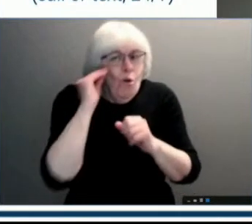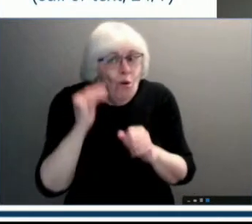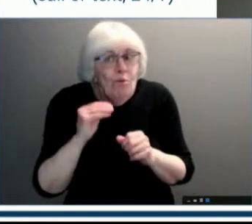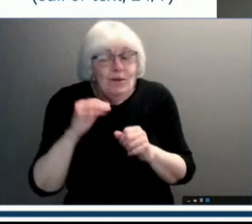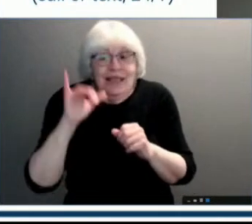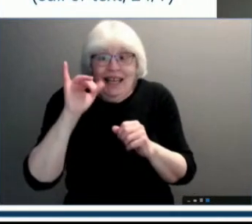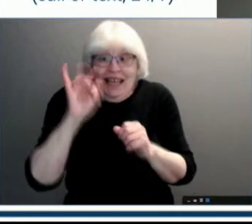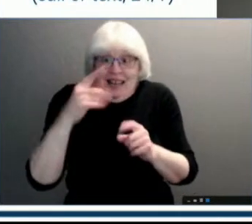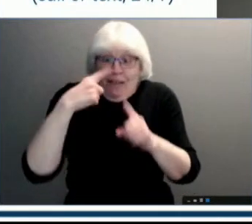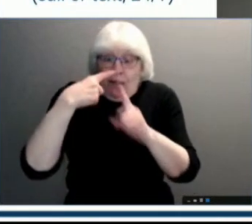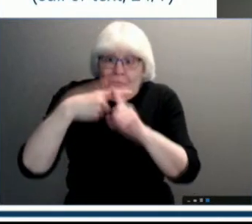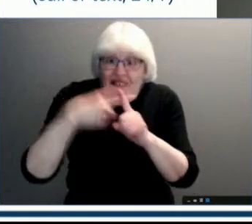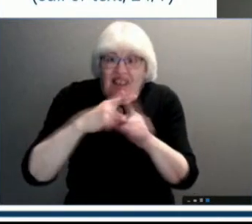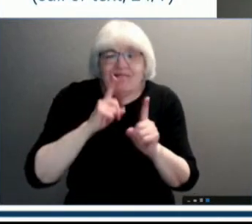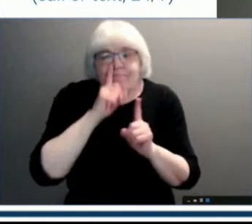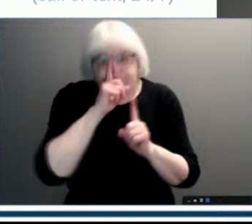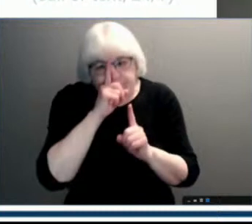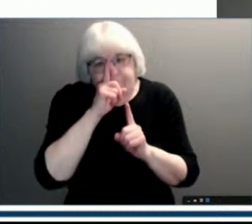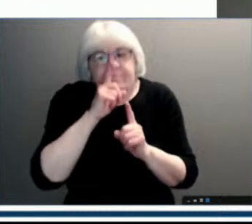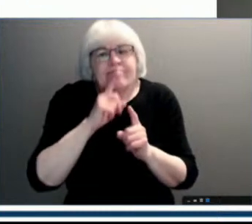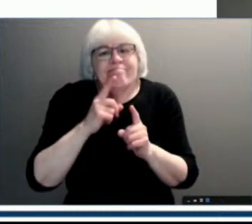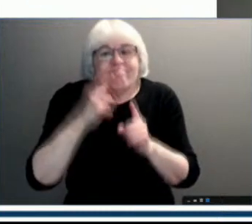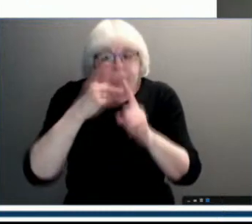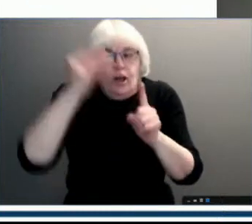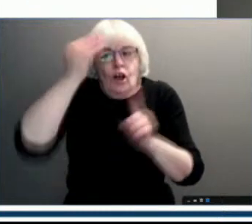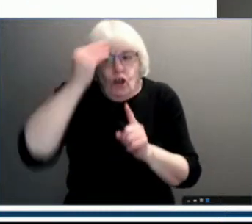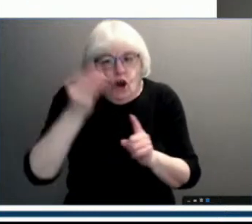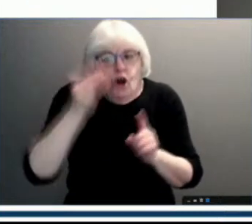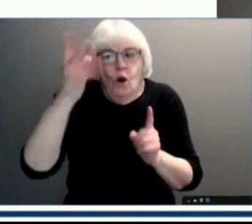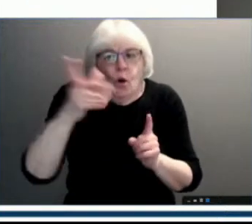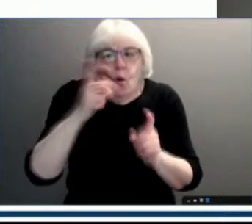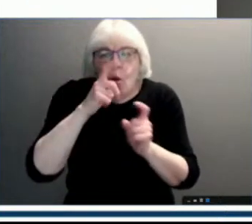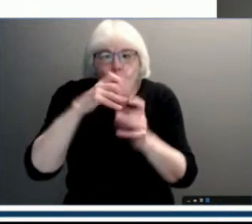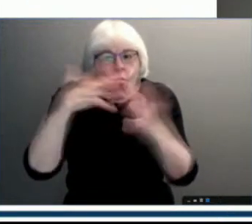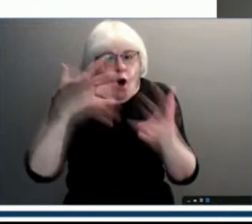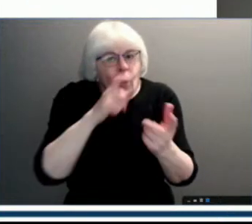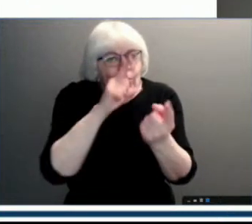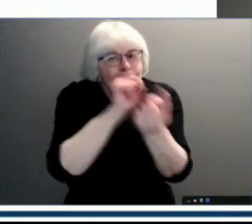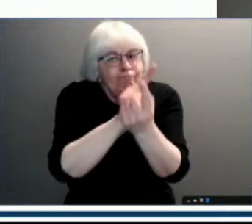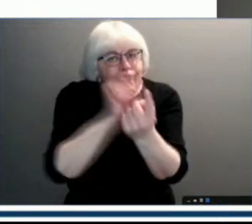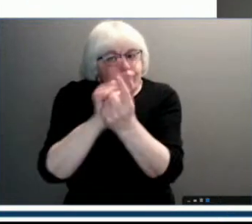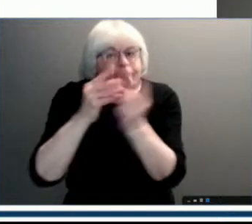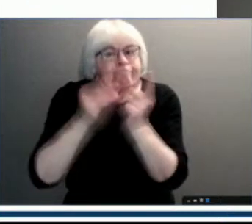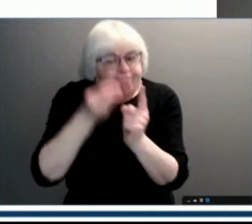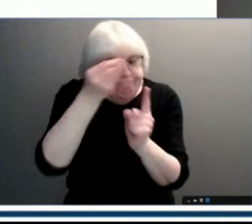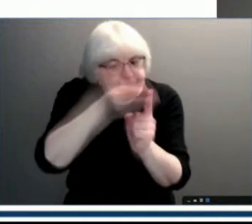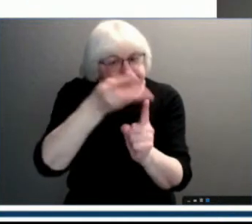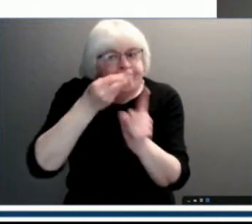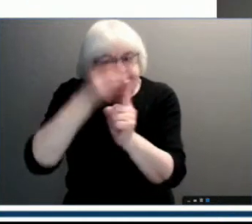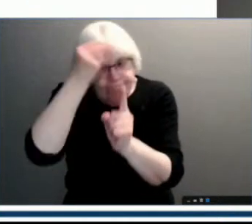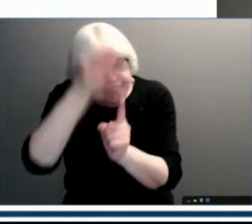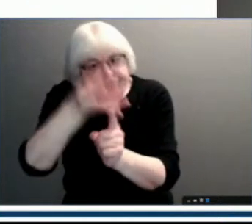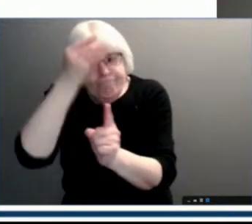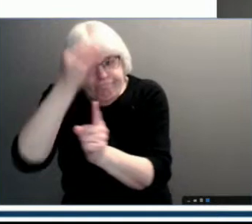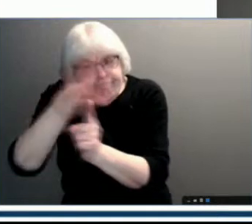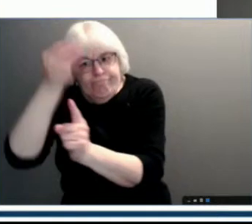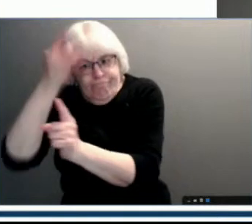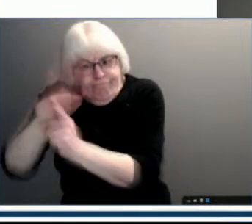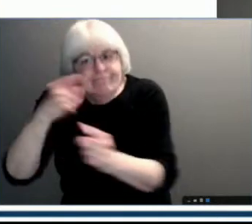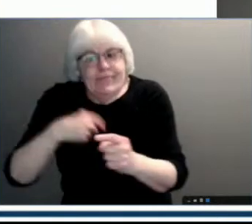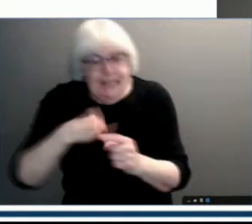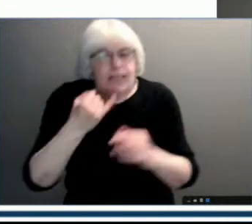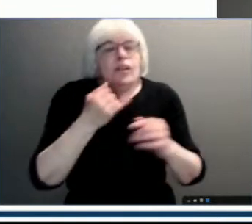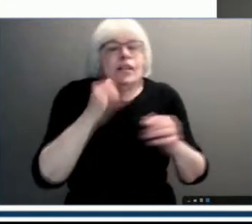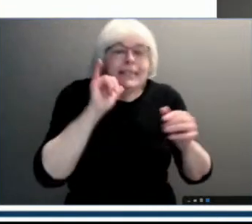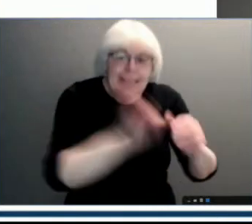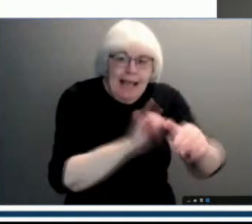and isolate. And that information is on our COVID websites, both government